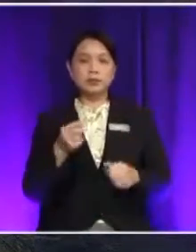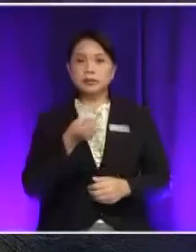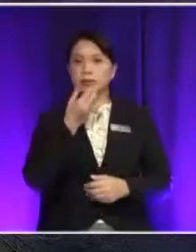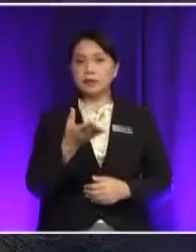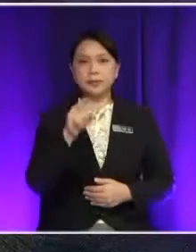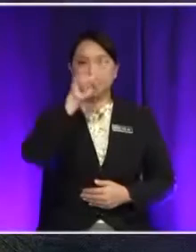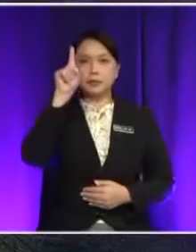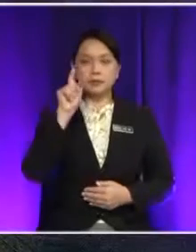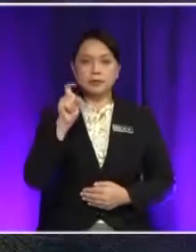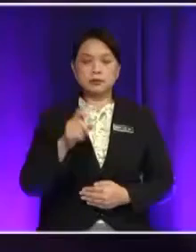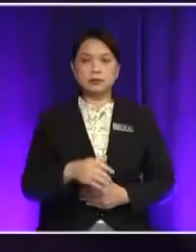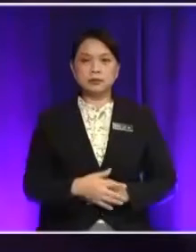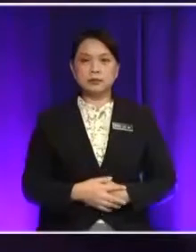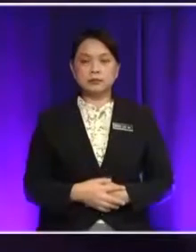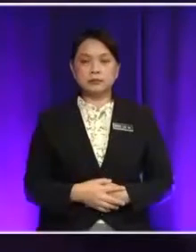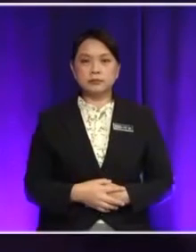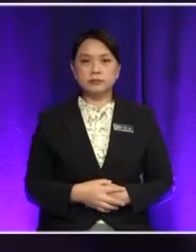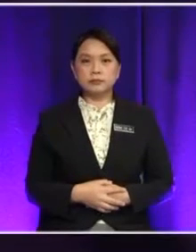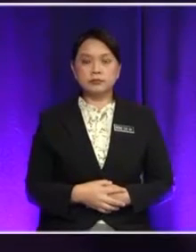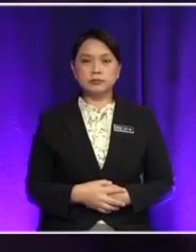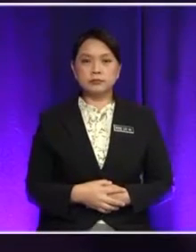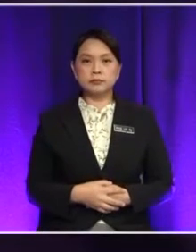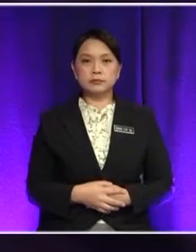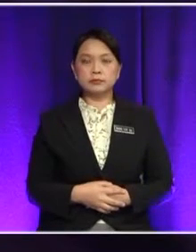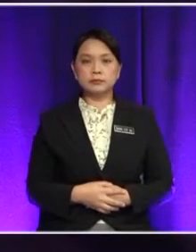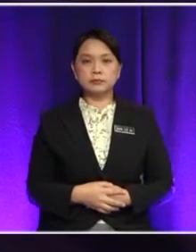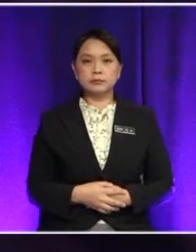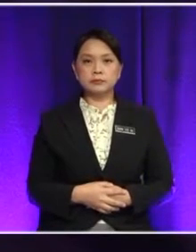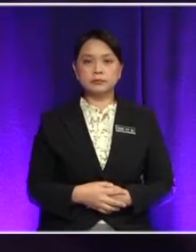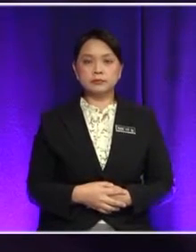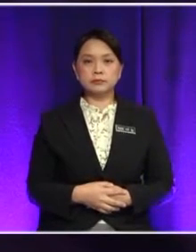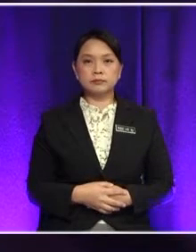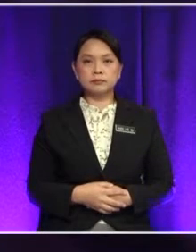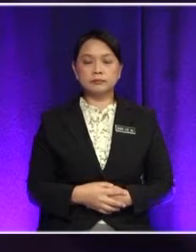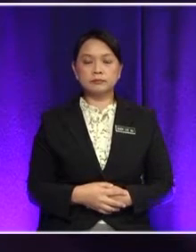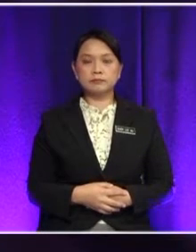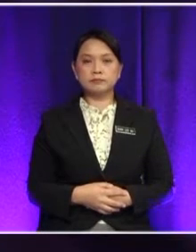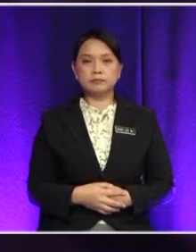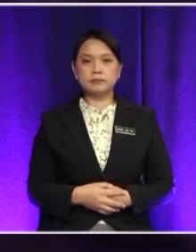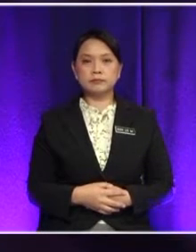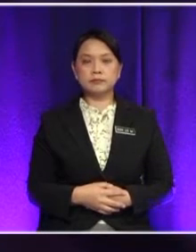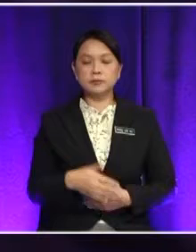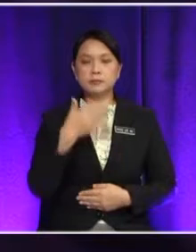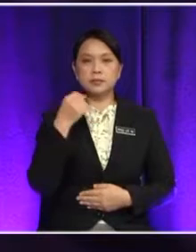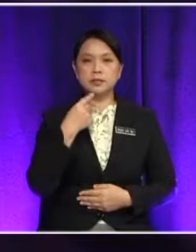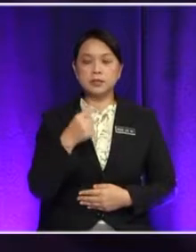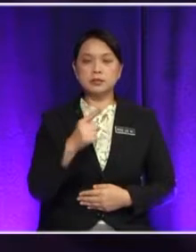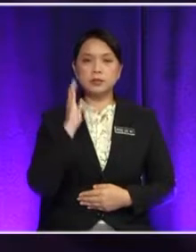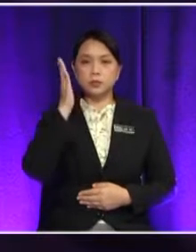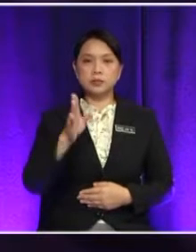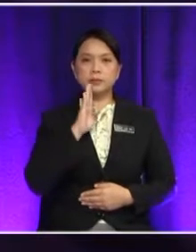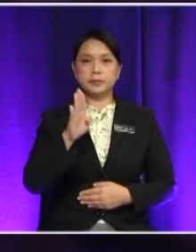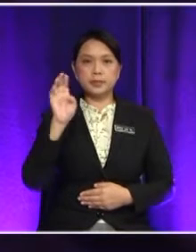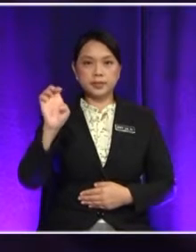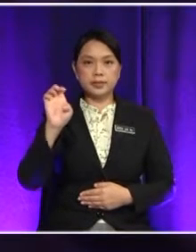to the answer because we already read this earlier. What is the answer, Liliana? Lily. I think the best answer will be E. E.